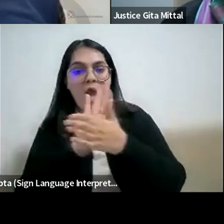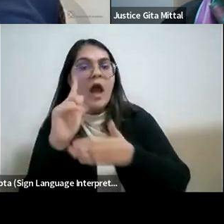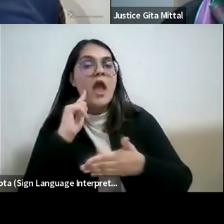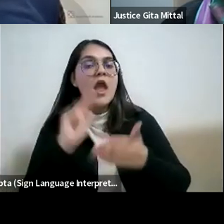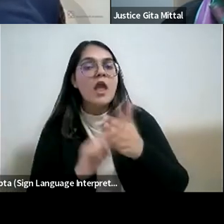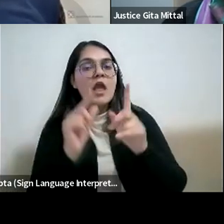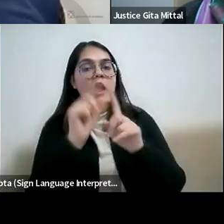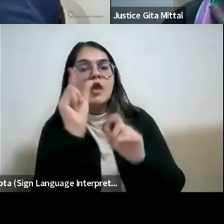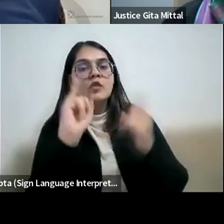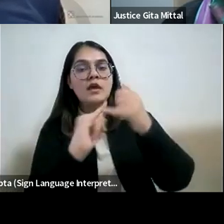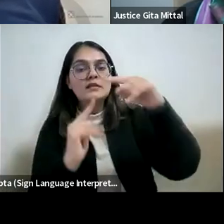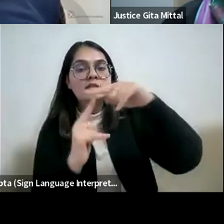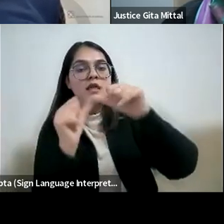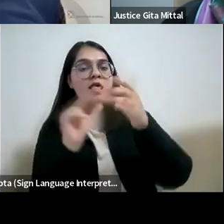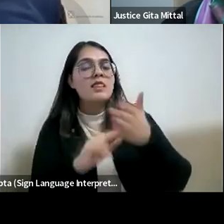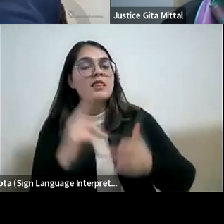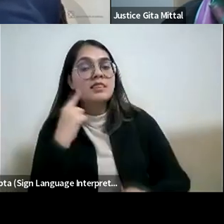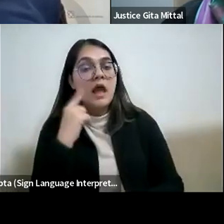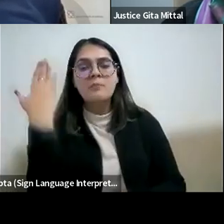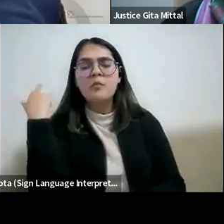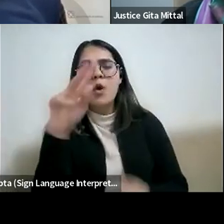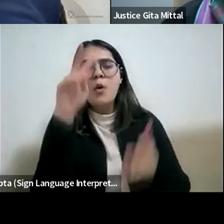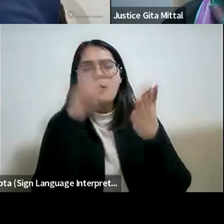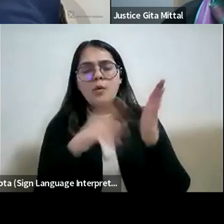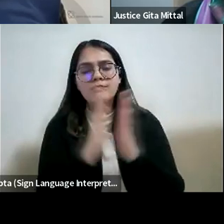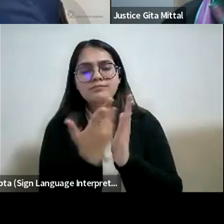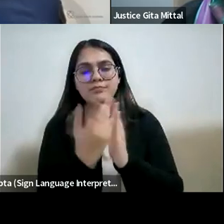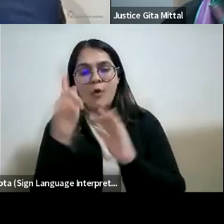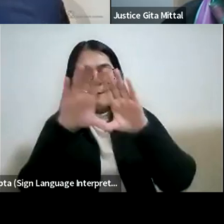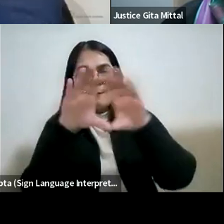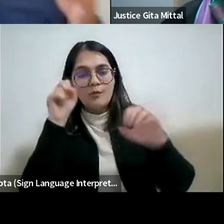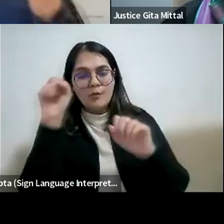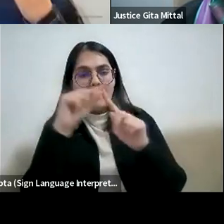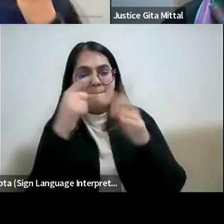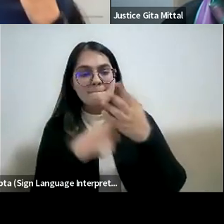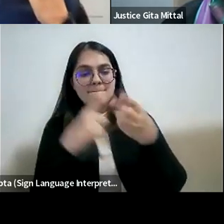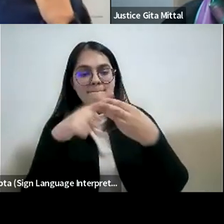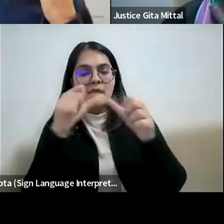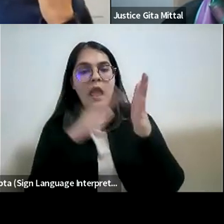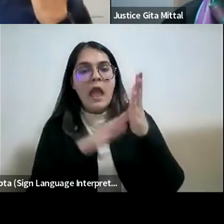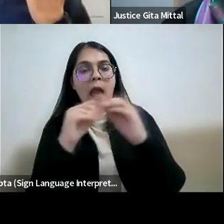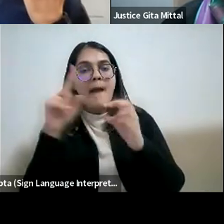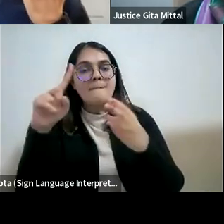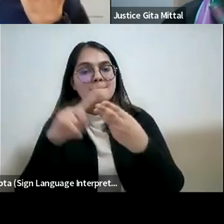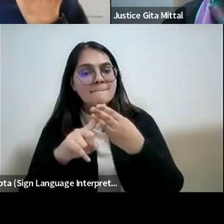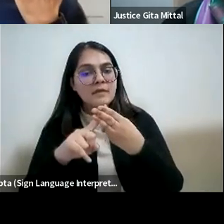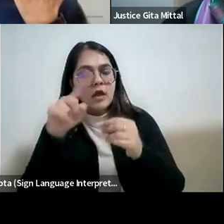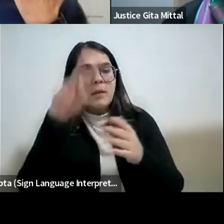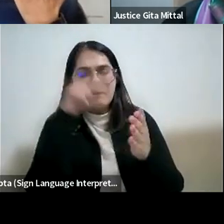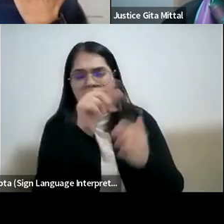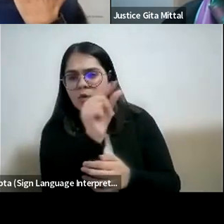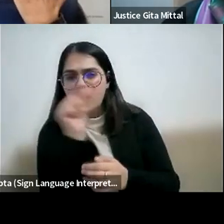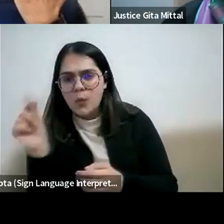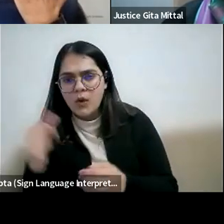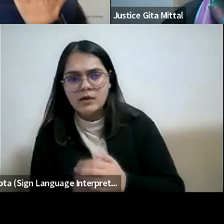reading a very interesting book actually on Ambedkar's preamble by Akash Singh Rathore, where he offers another word